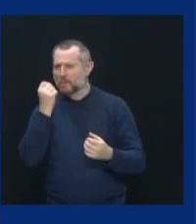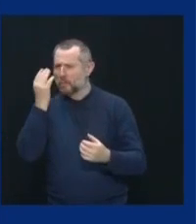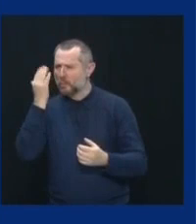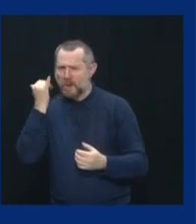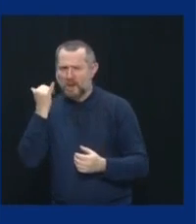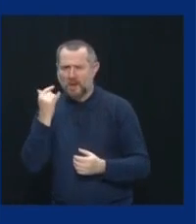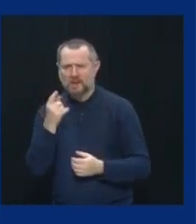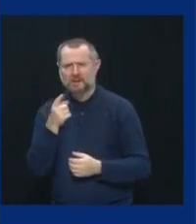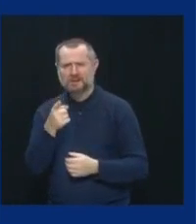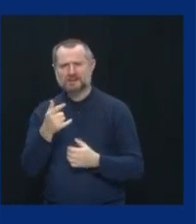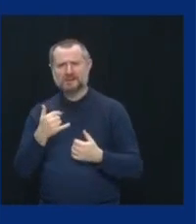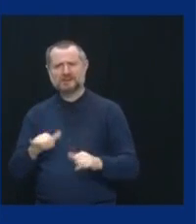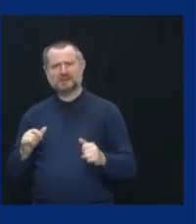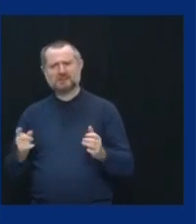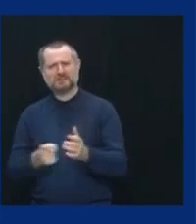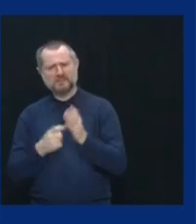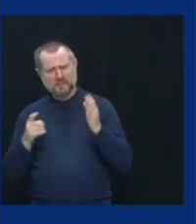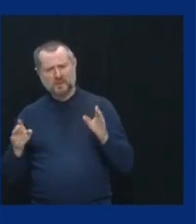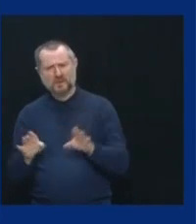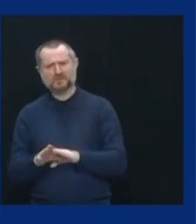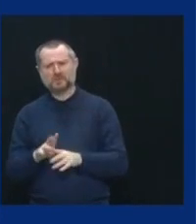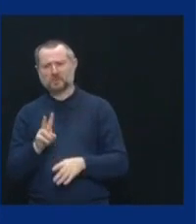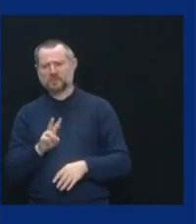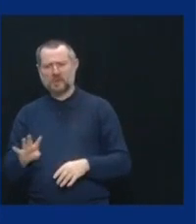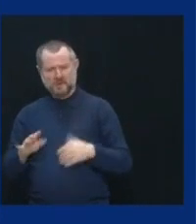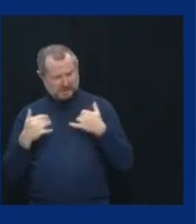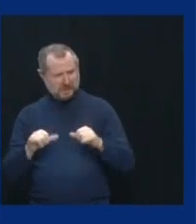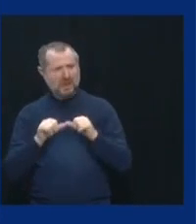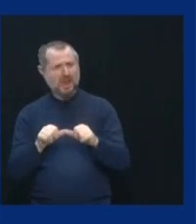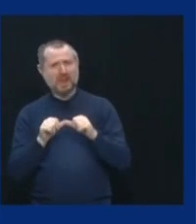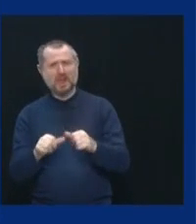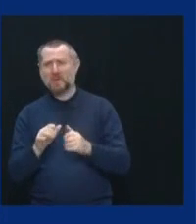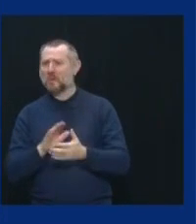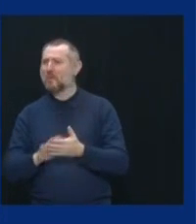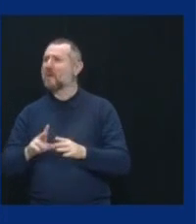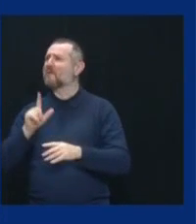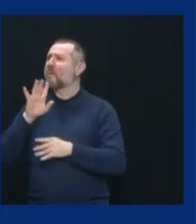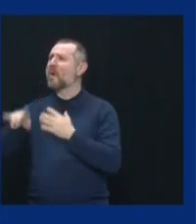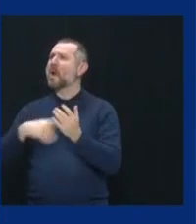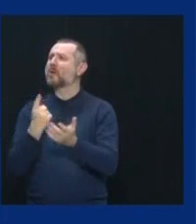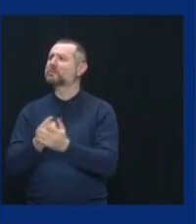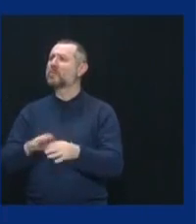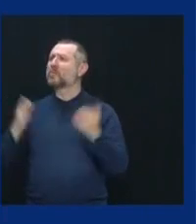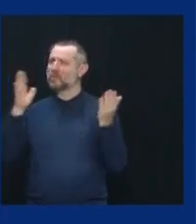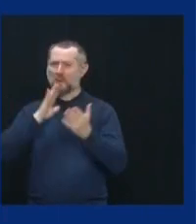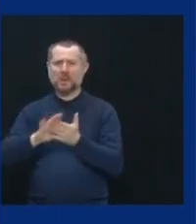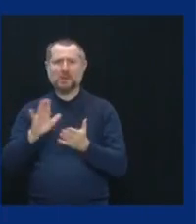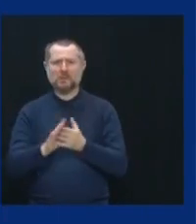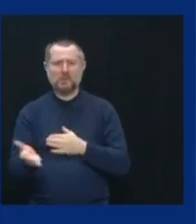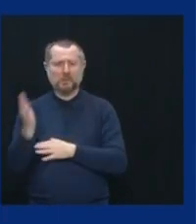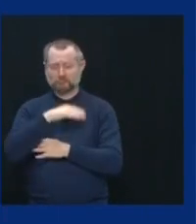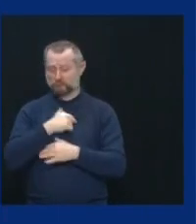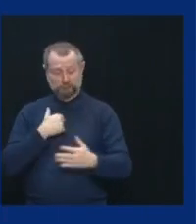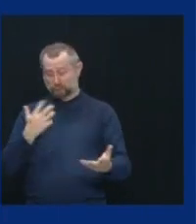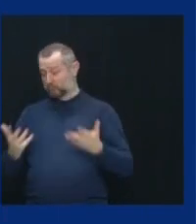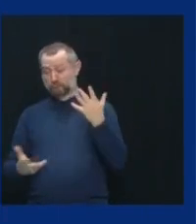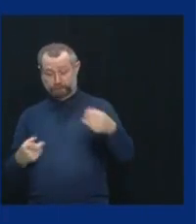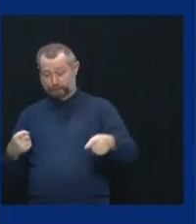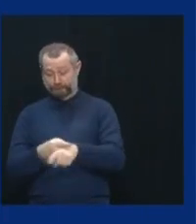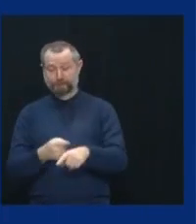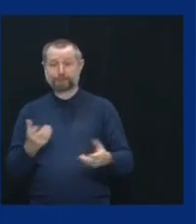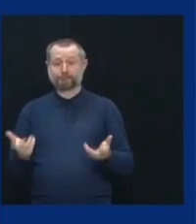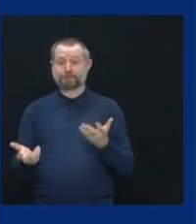this is justified moving forward and when 24-hour subway service will resume fully? Yeah, Clayton, I know your